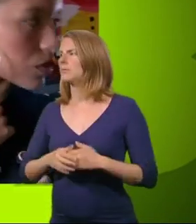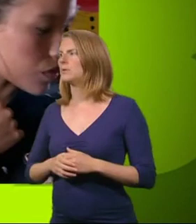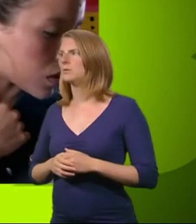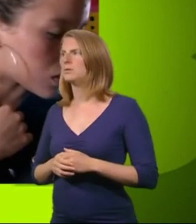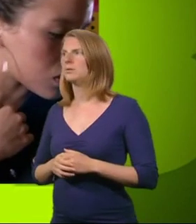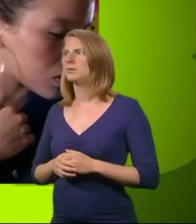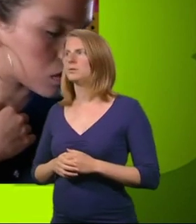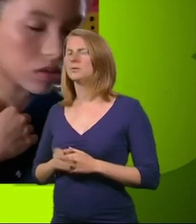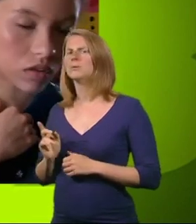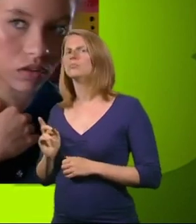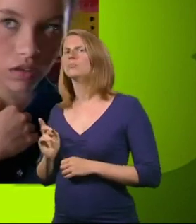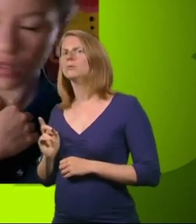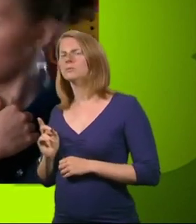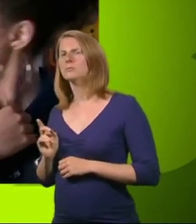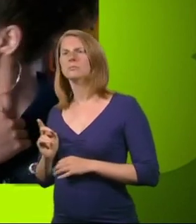Lots of guns.